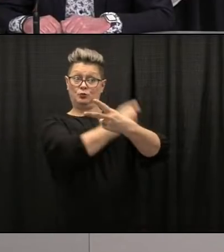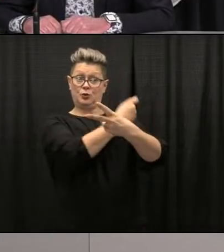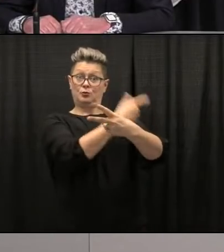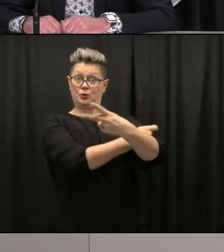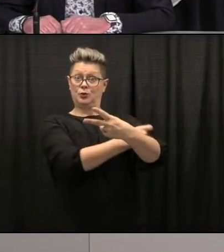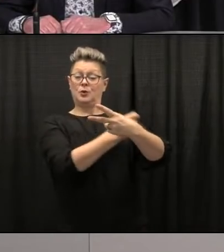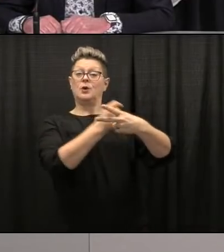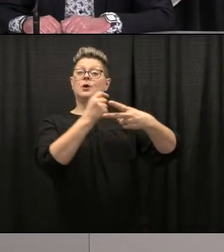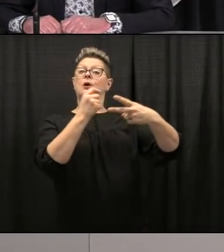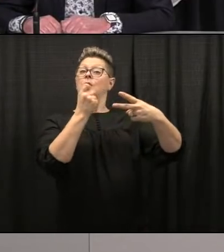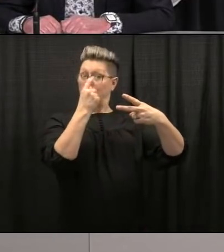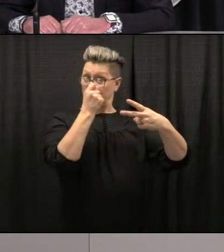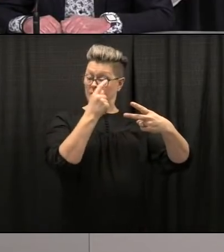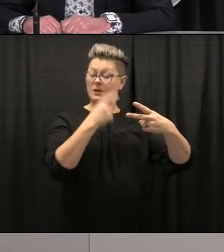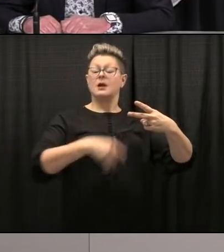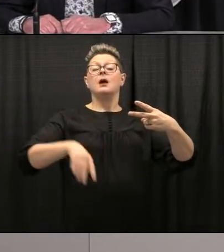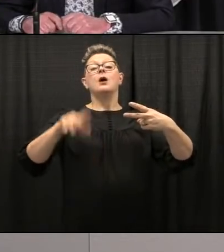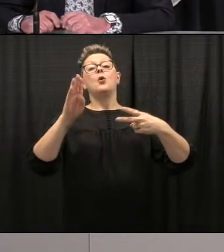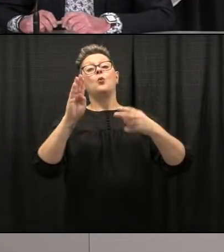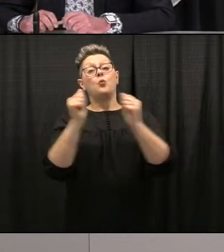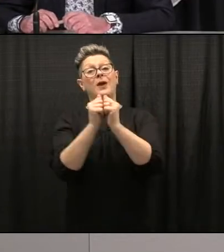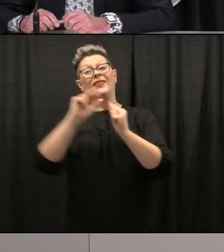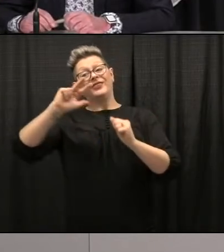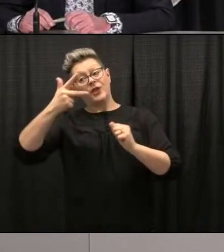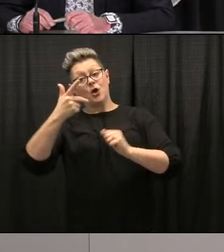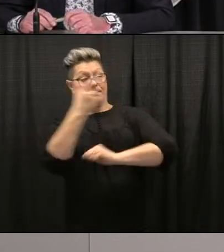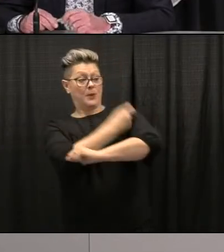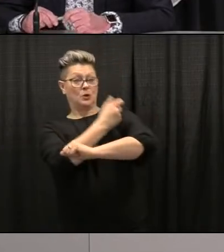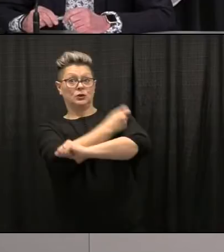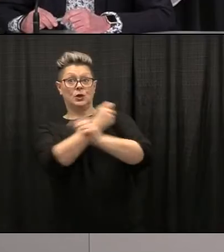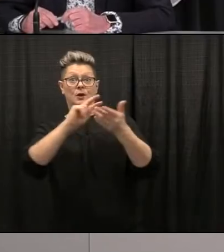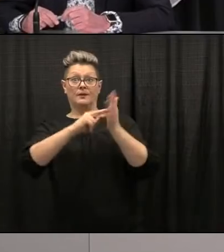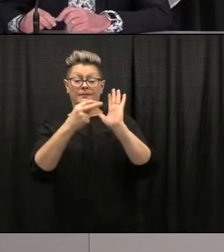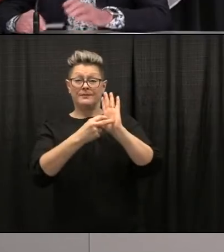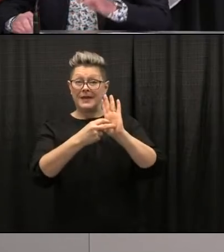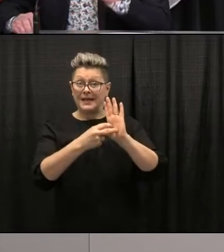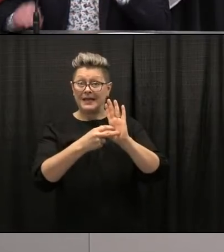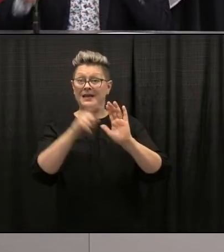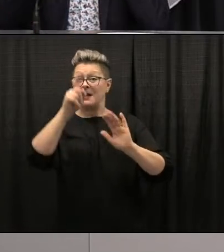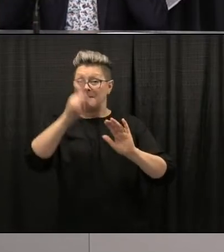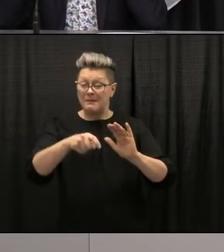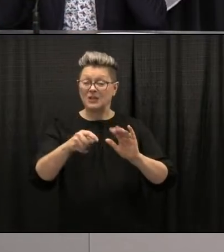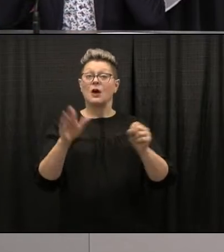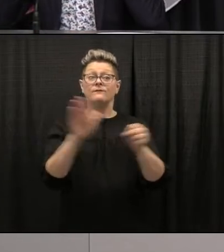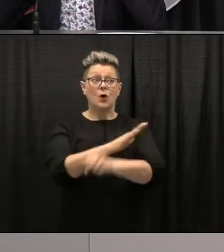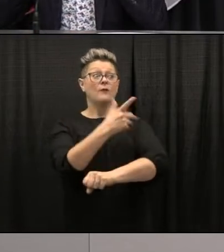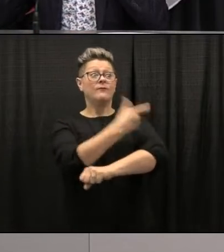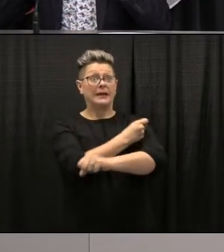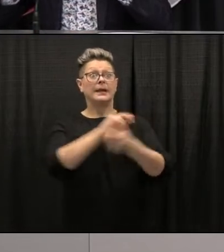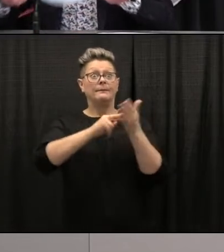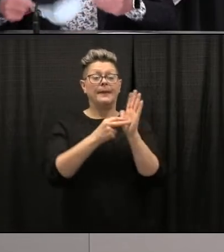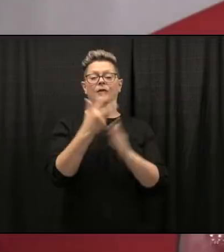all the booster shots rolling out, is that going to change to people needing 3 shots to be considered fully vaccinated?